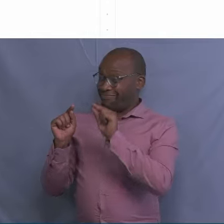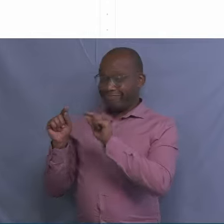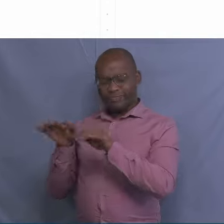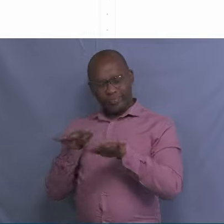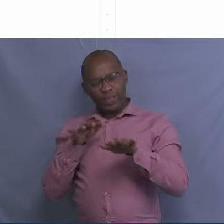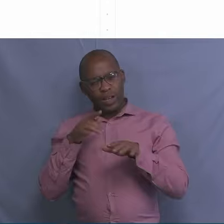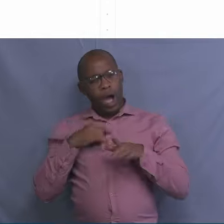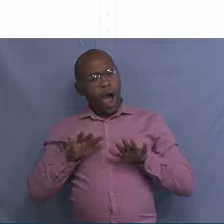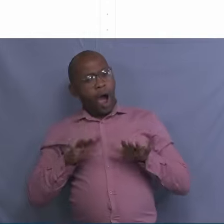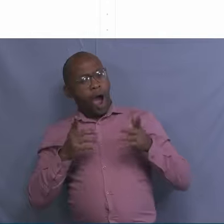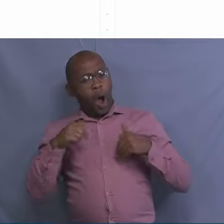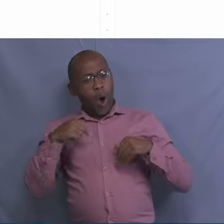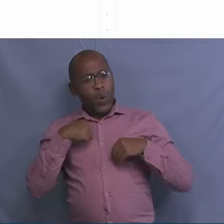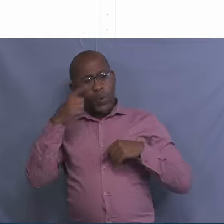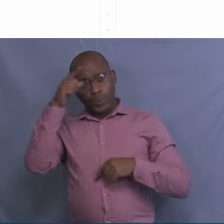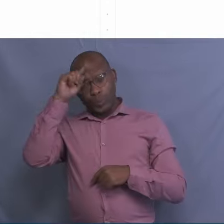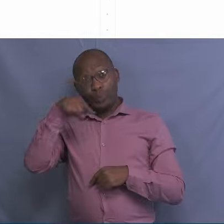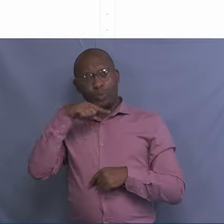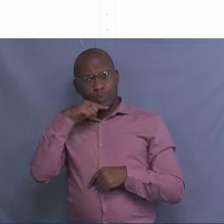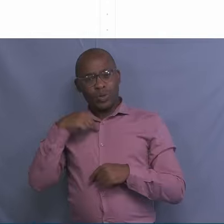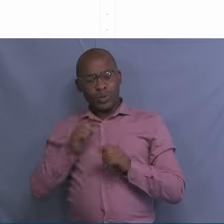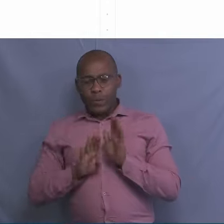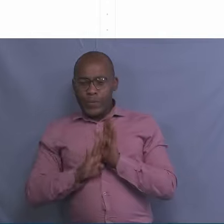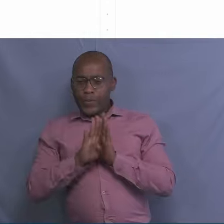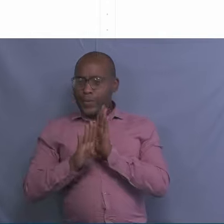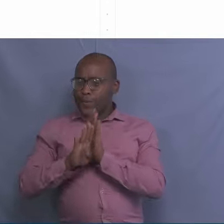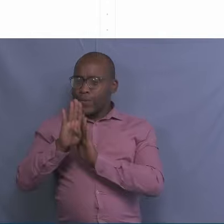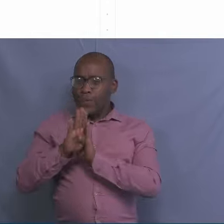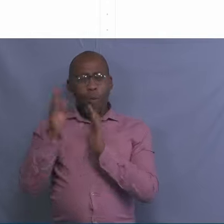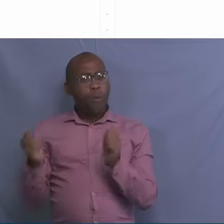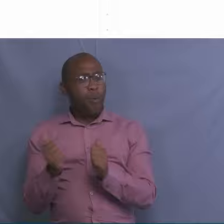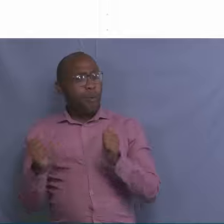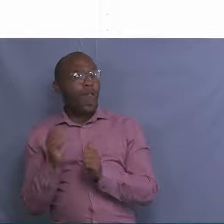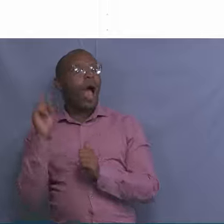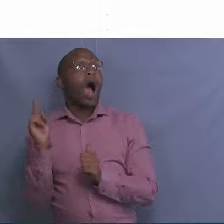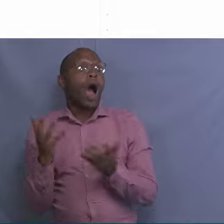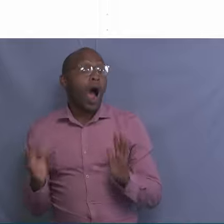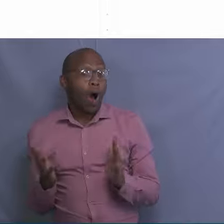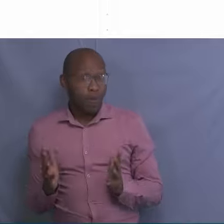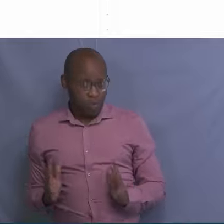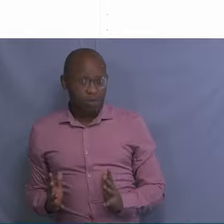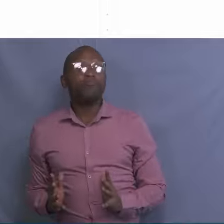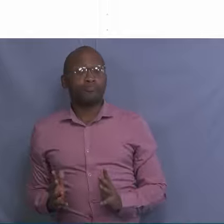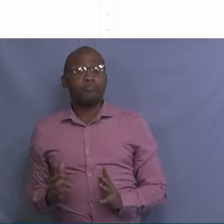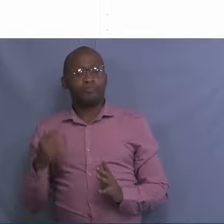their professional image. So for the purpose of this lesson, we are just going to focus on three of